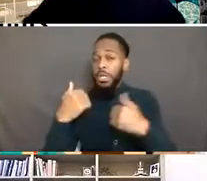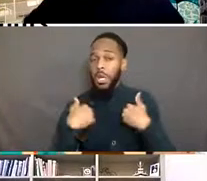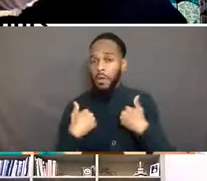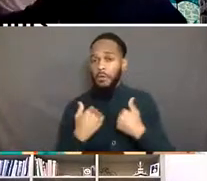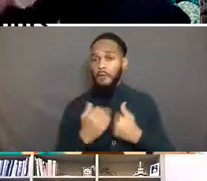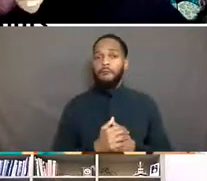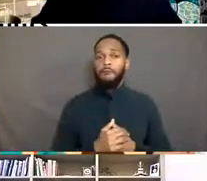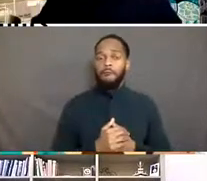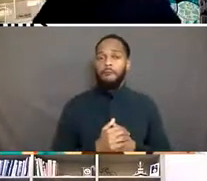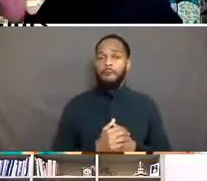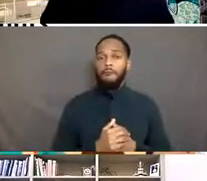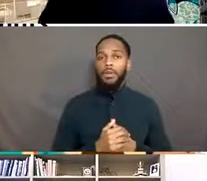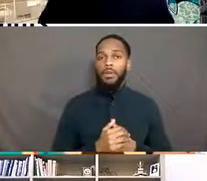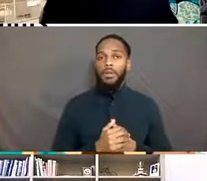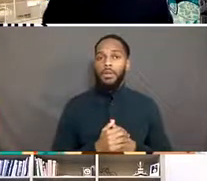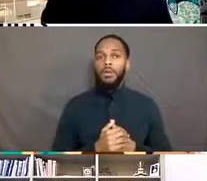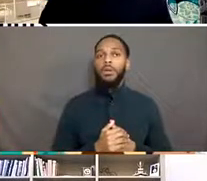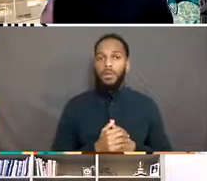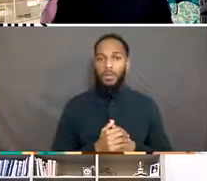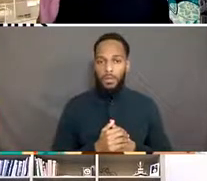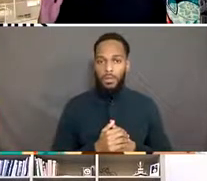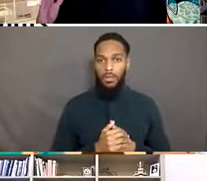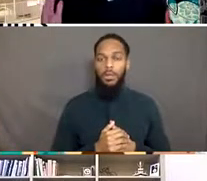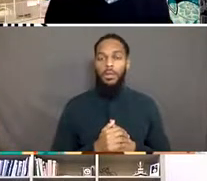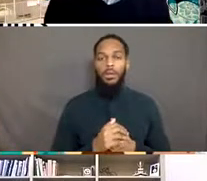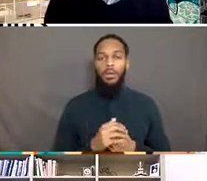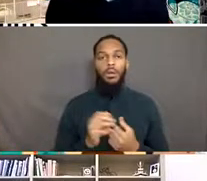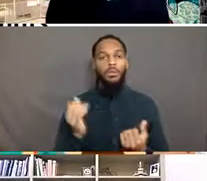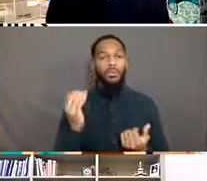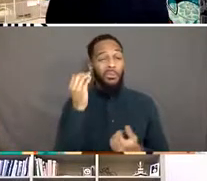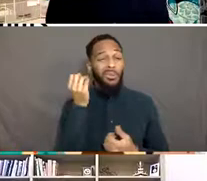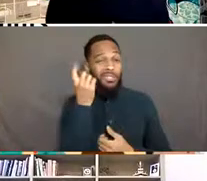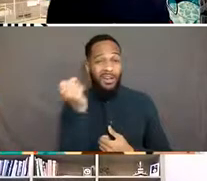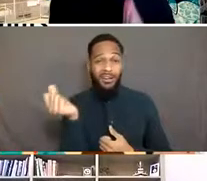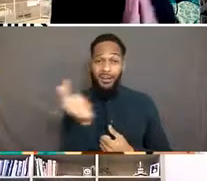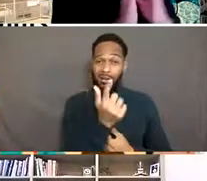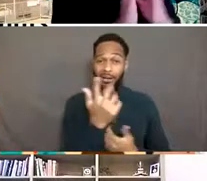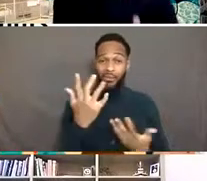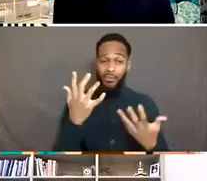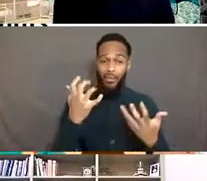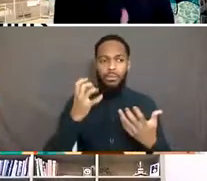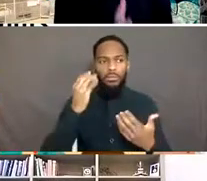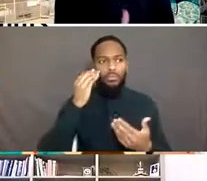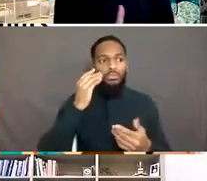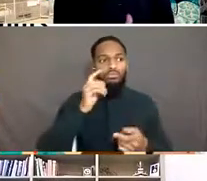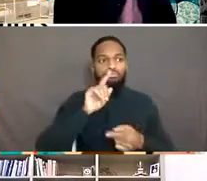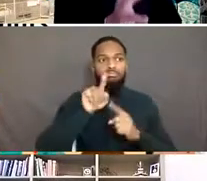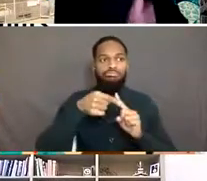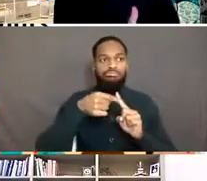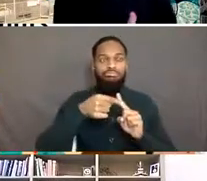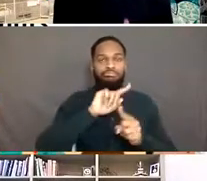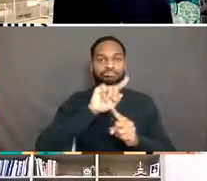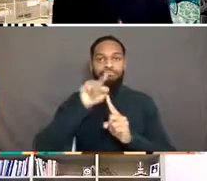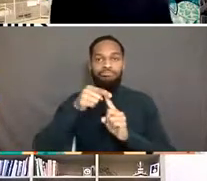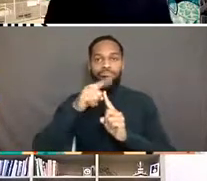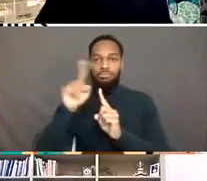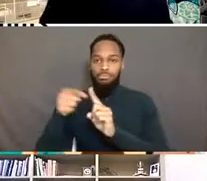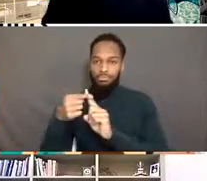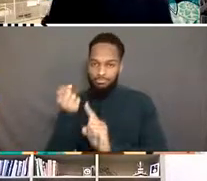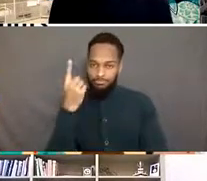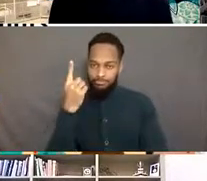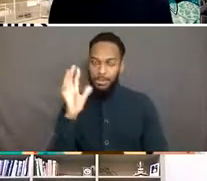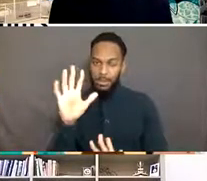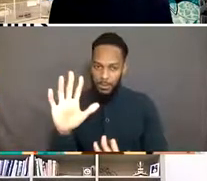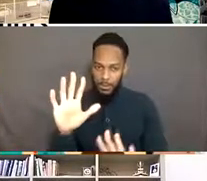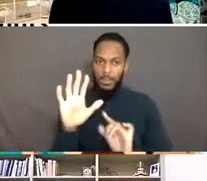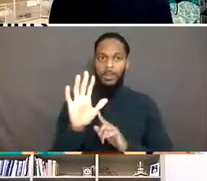different offerings. Everyone wants a timeline, we understand. Sticking with online learning, let me start here. This is